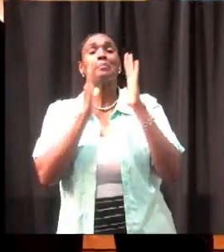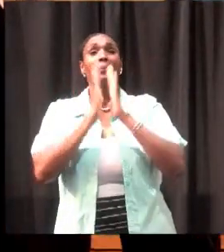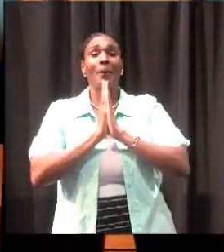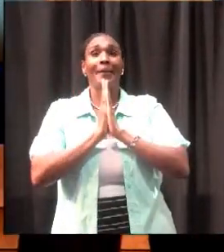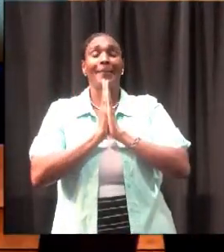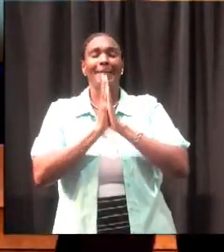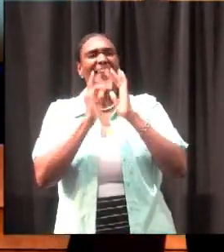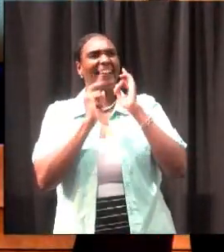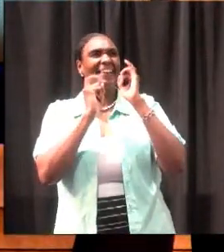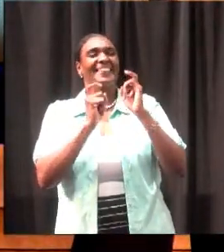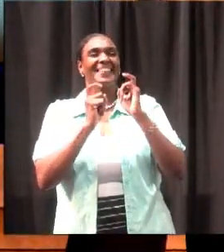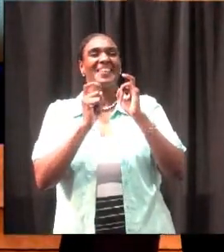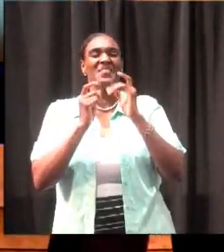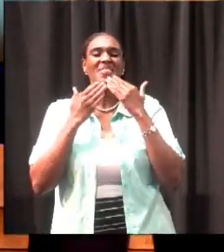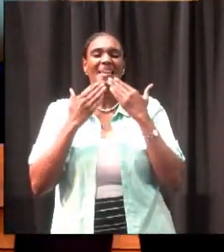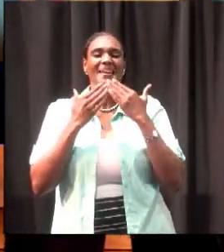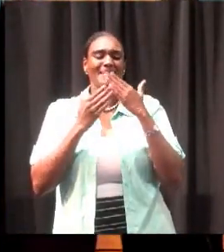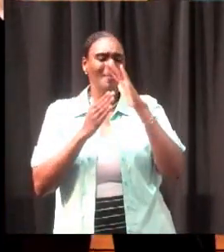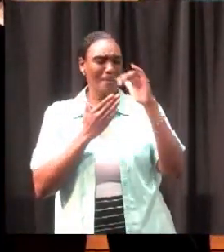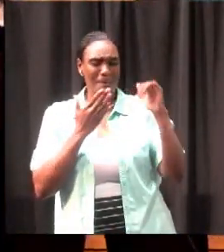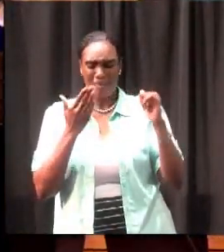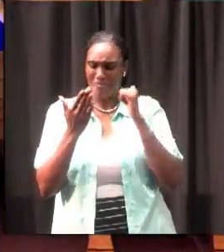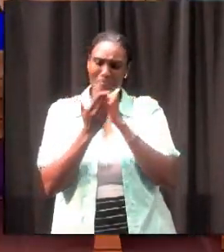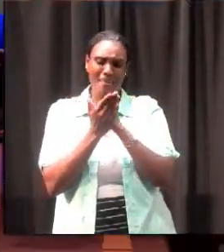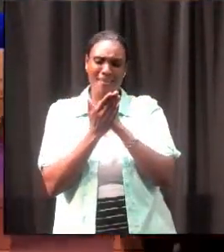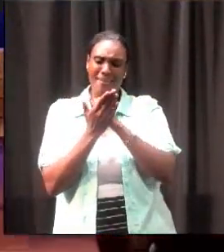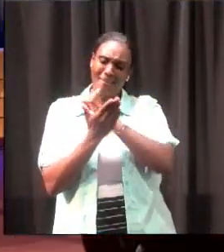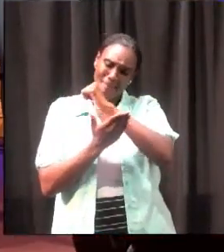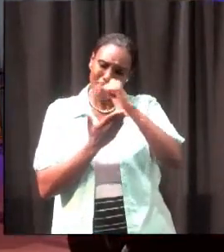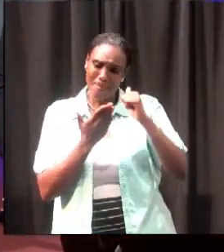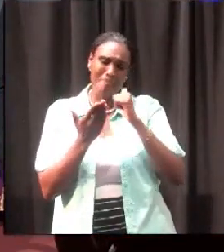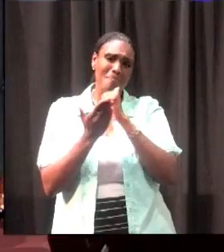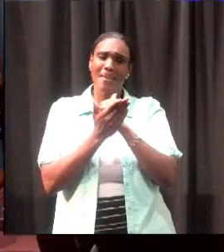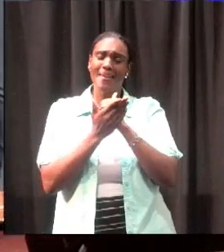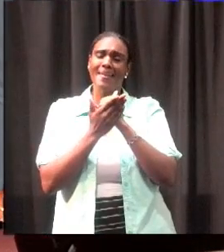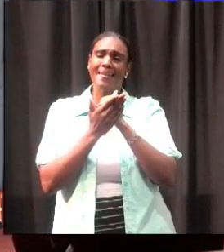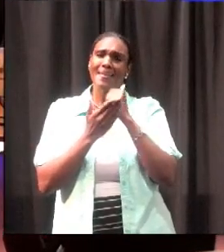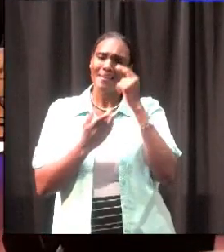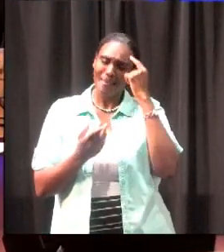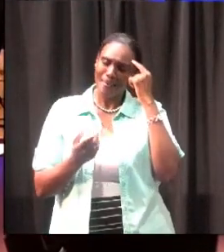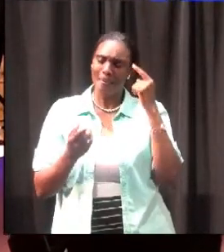thanks. Amen. Amen and amen.